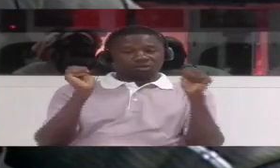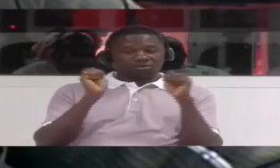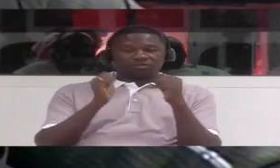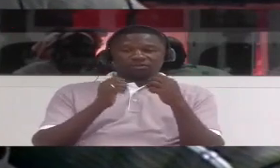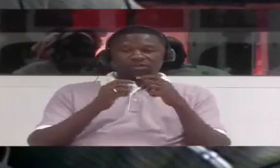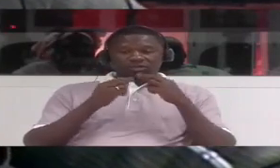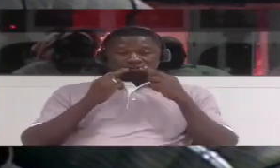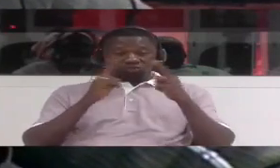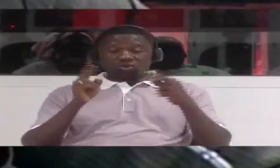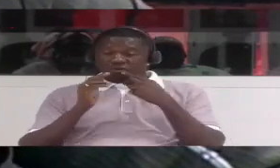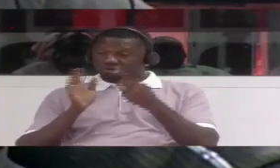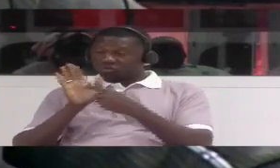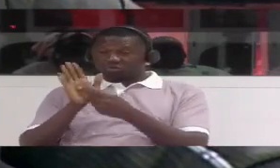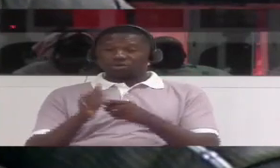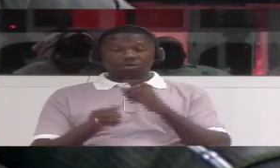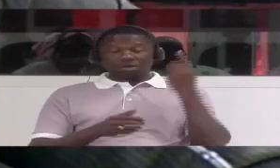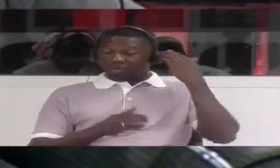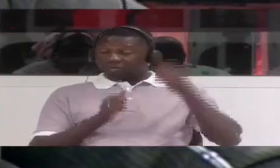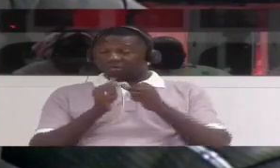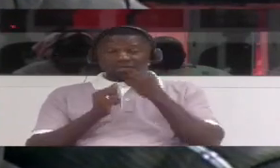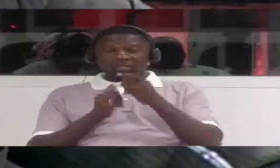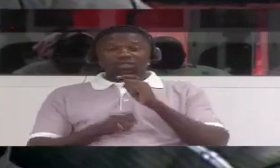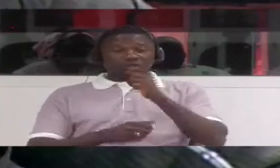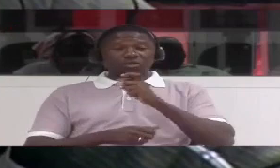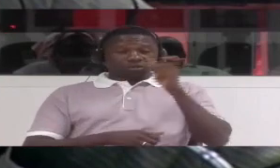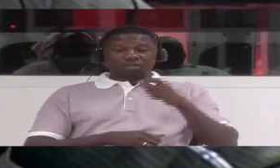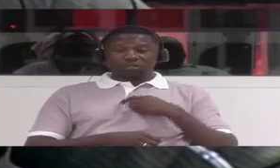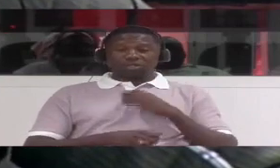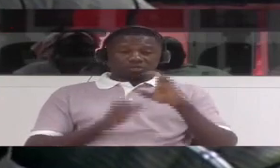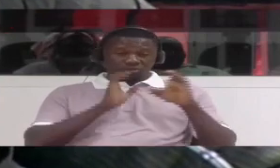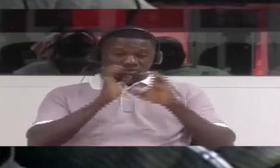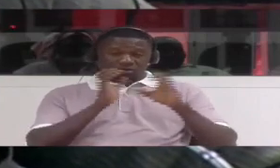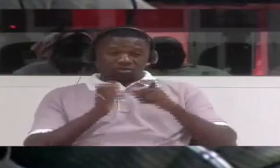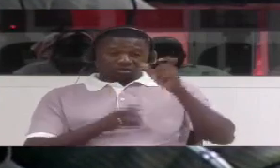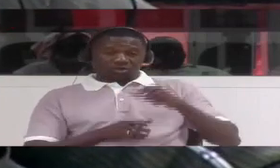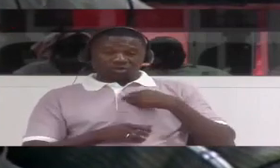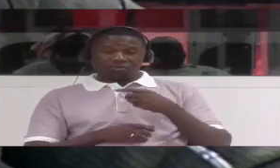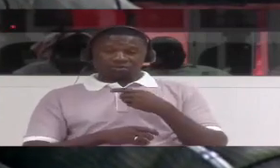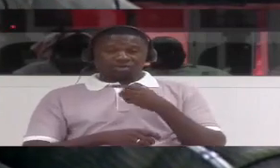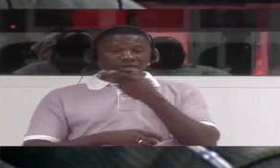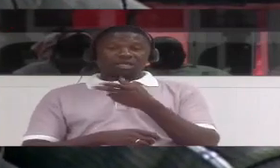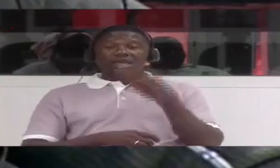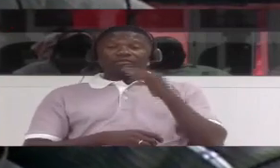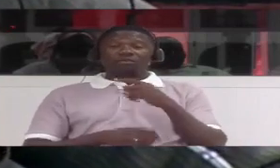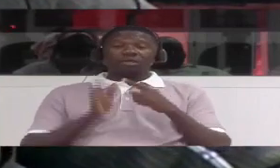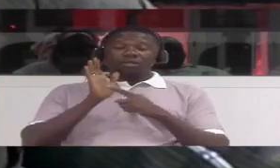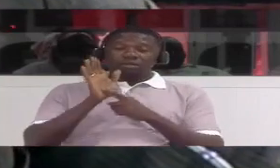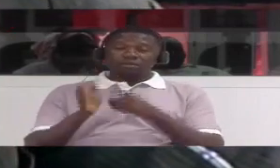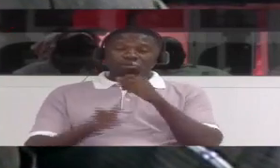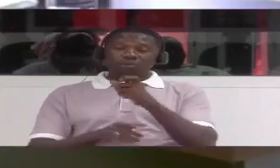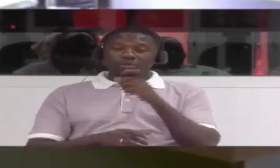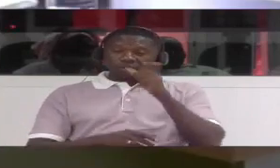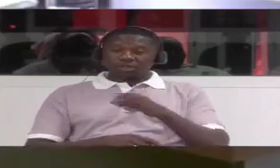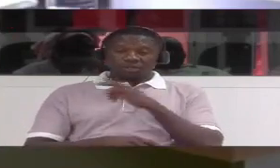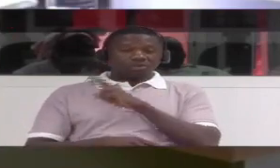I told you journalists are communication agents. If somebody's not happy with what has been said about him or her, it targets